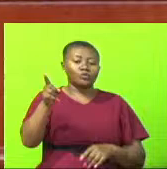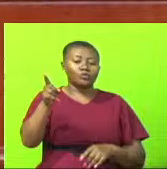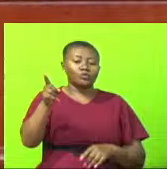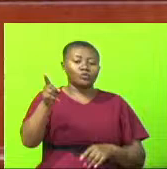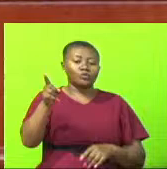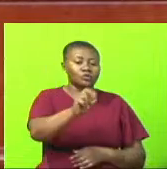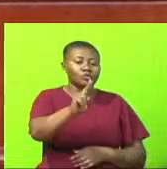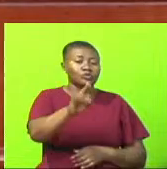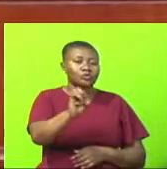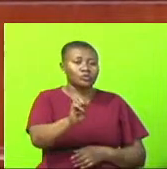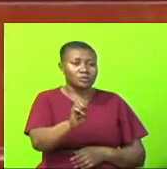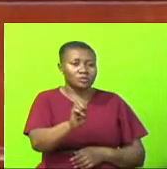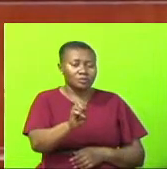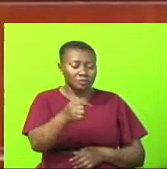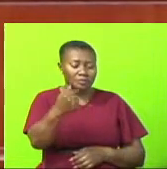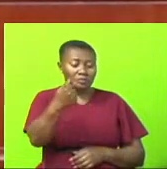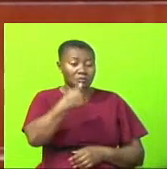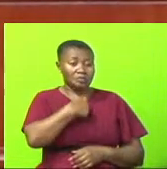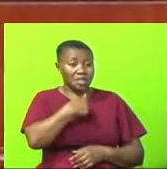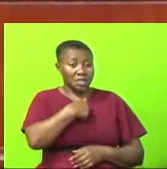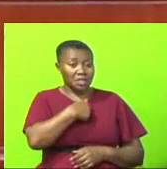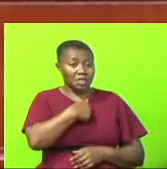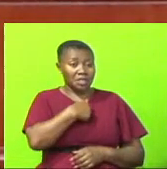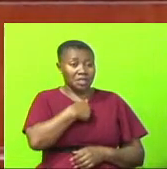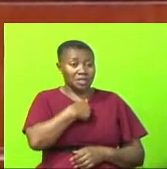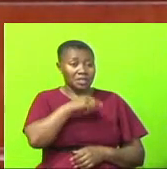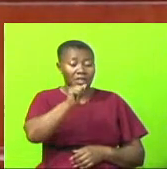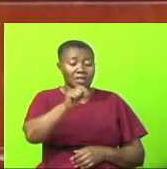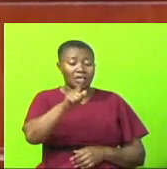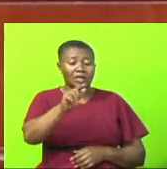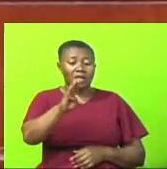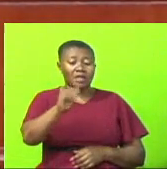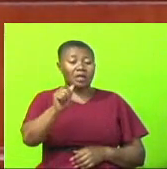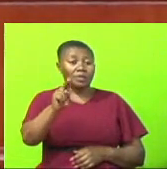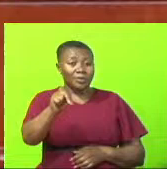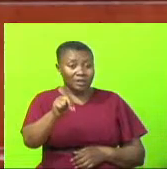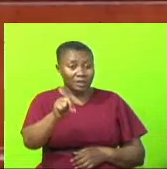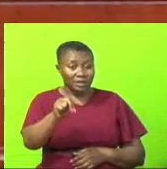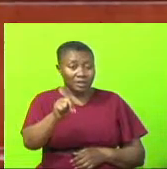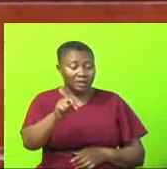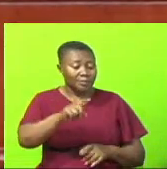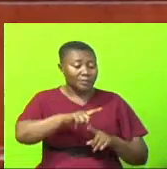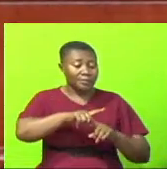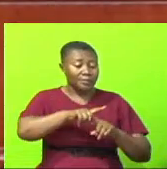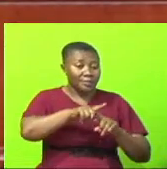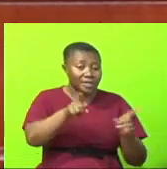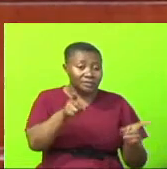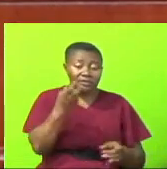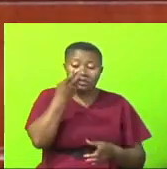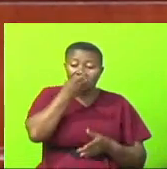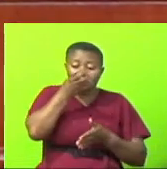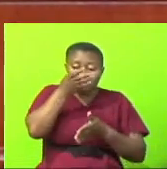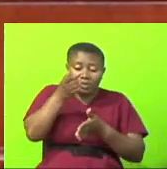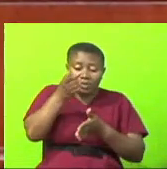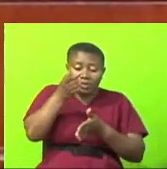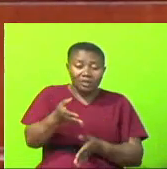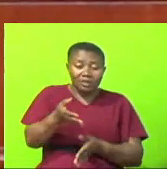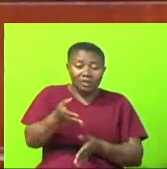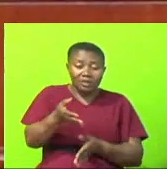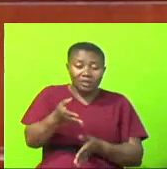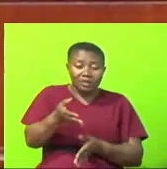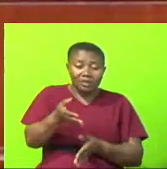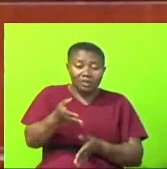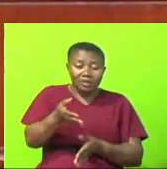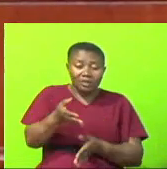Alban Sumana Kingsford Bagwin, but Speaker of Parliament. That